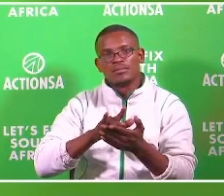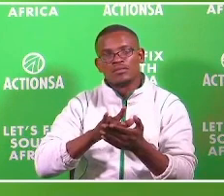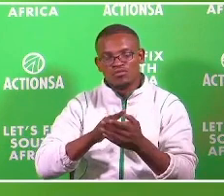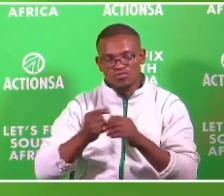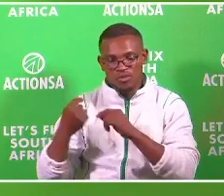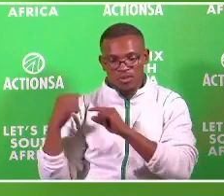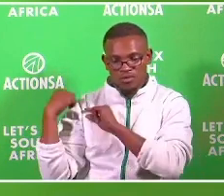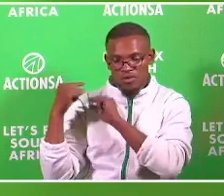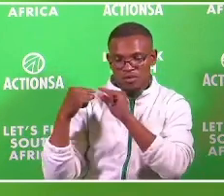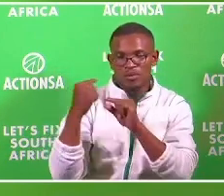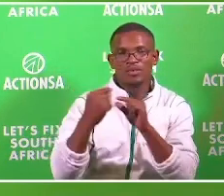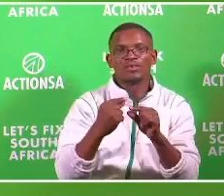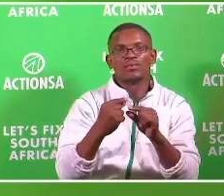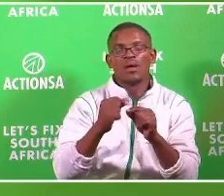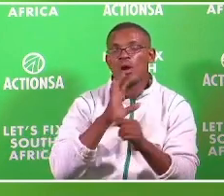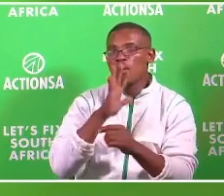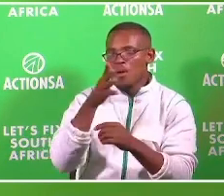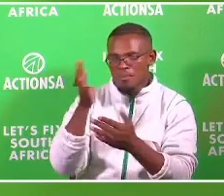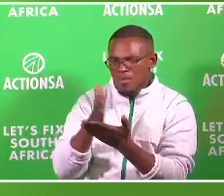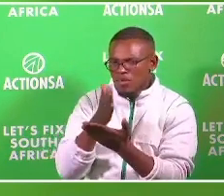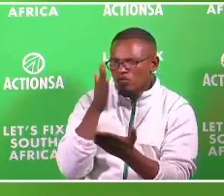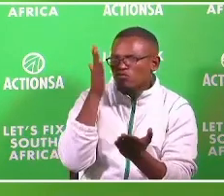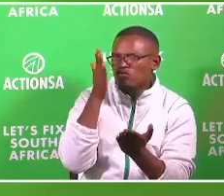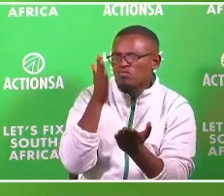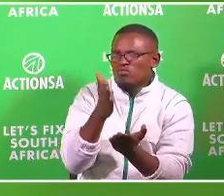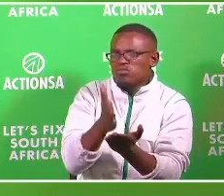generation. We will eradicate